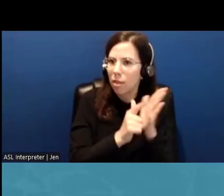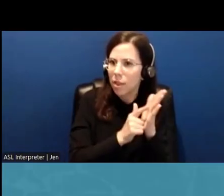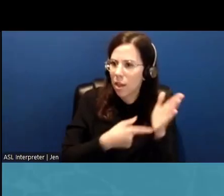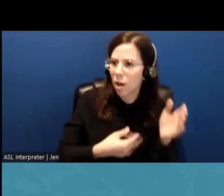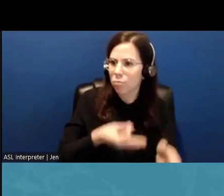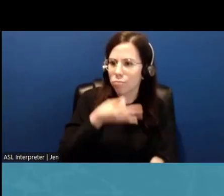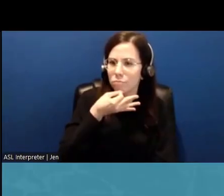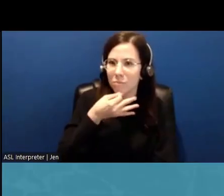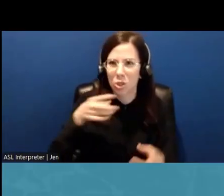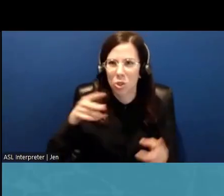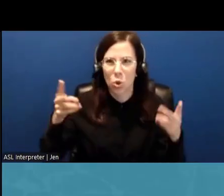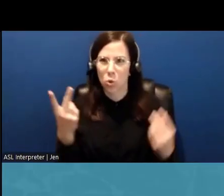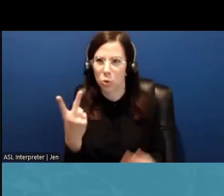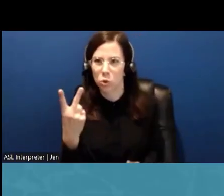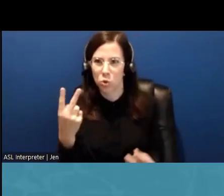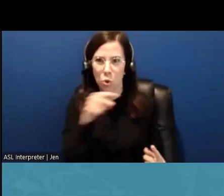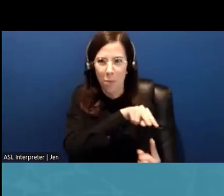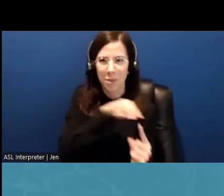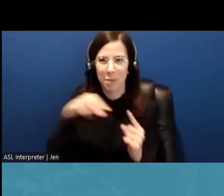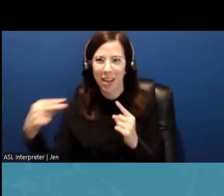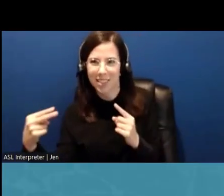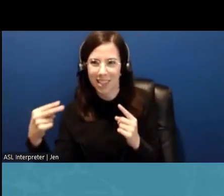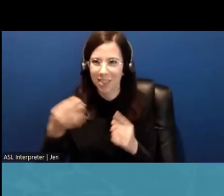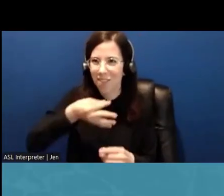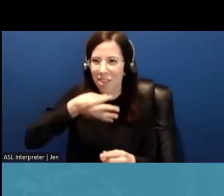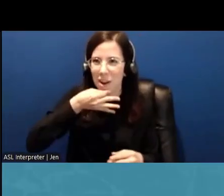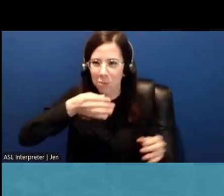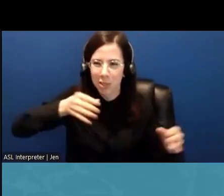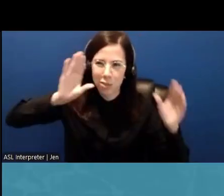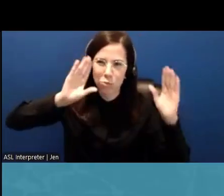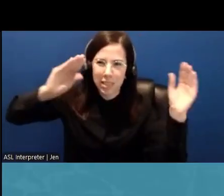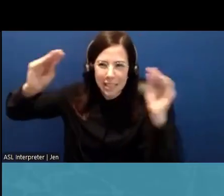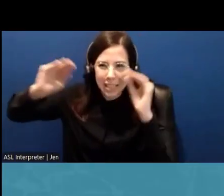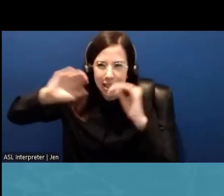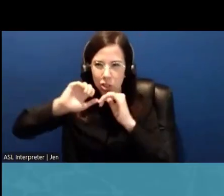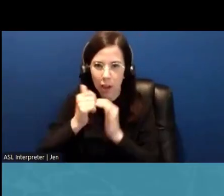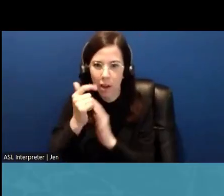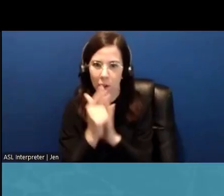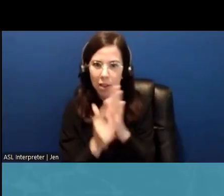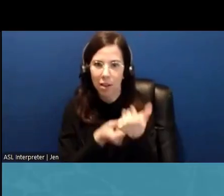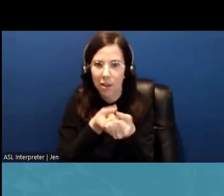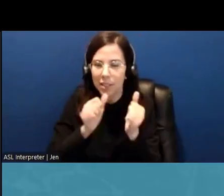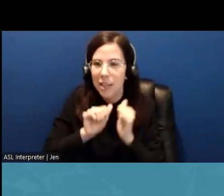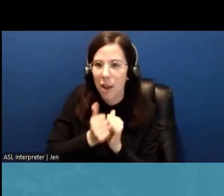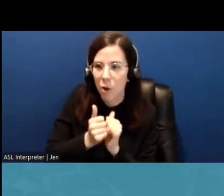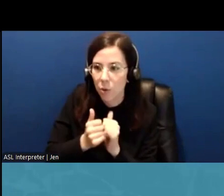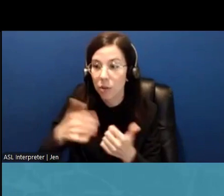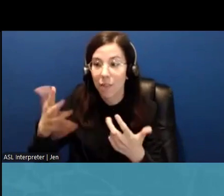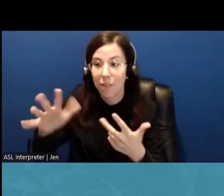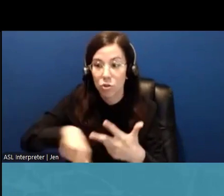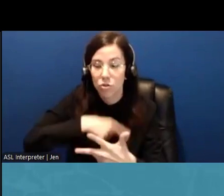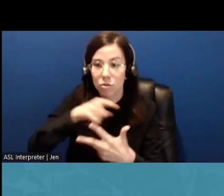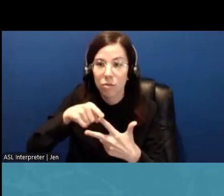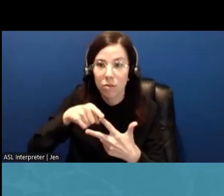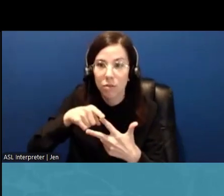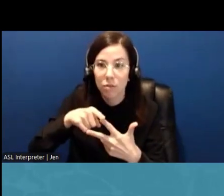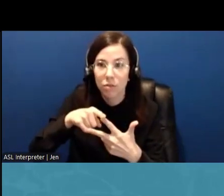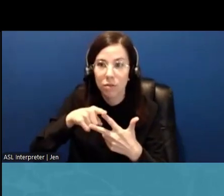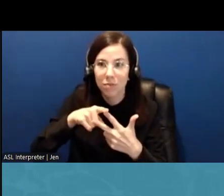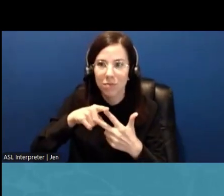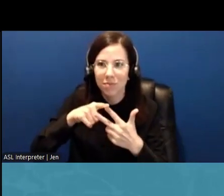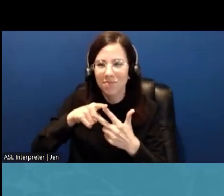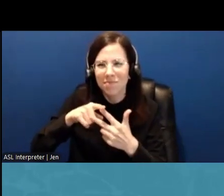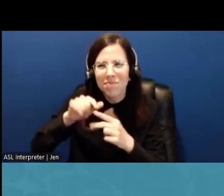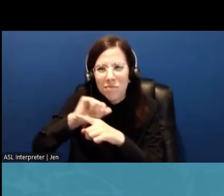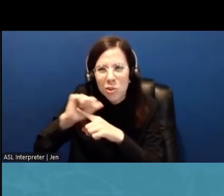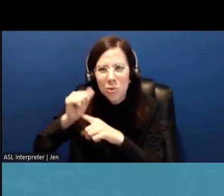we have two sides of expertise to teach us the how-to of legal advocacy today. We have obviously this training